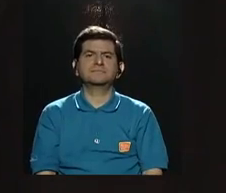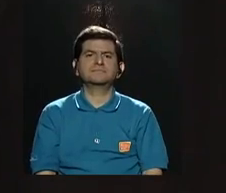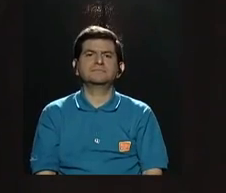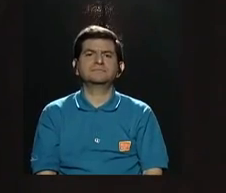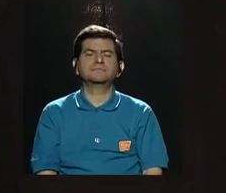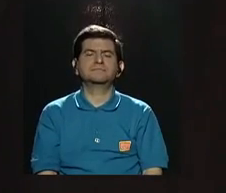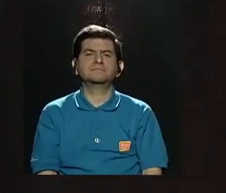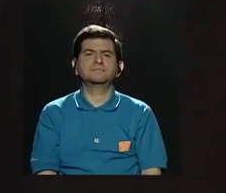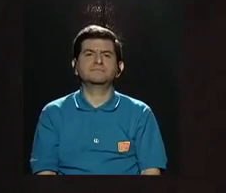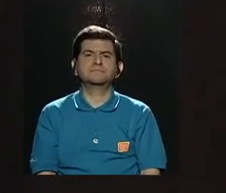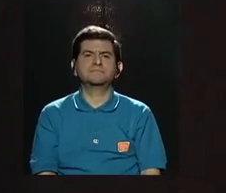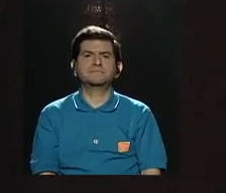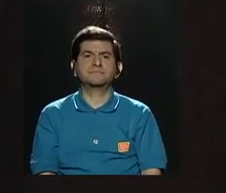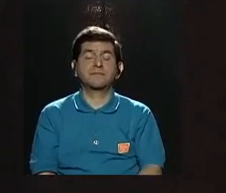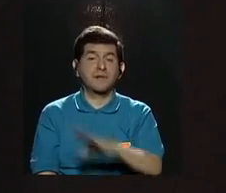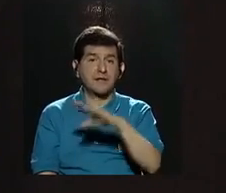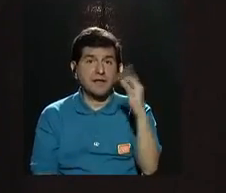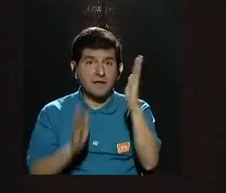And women's leadership,